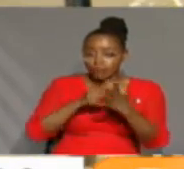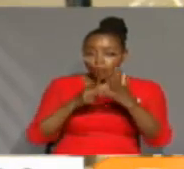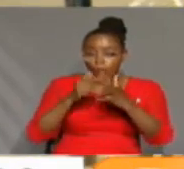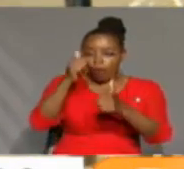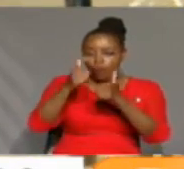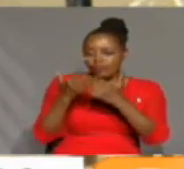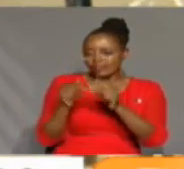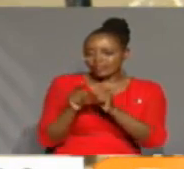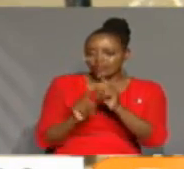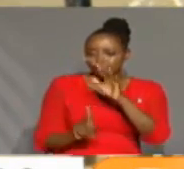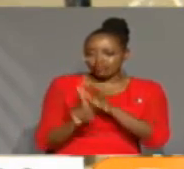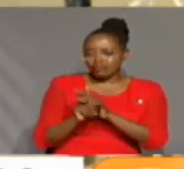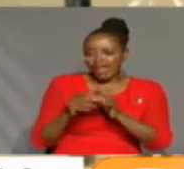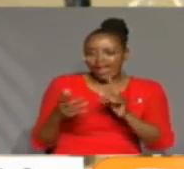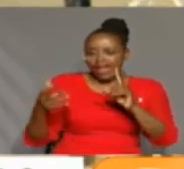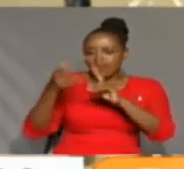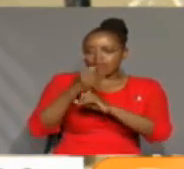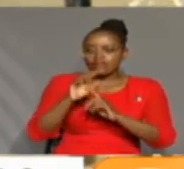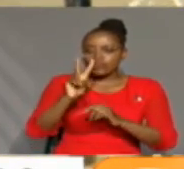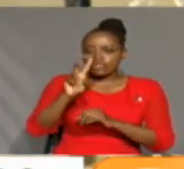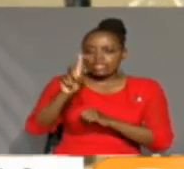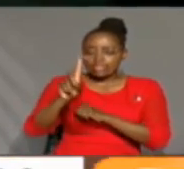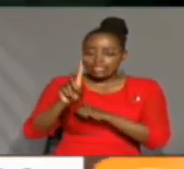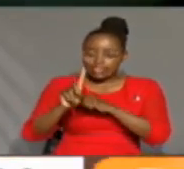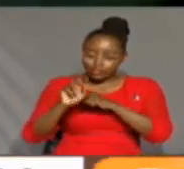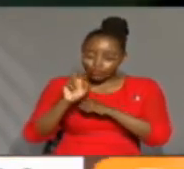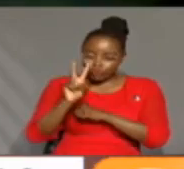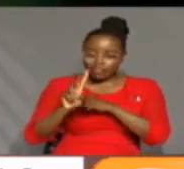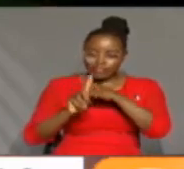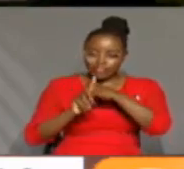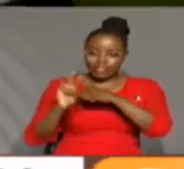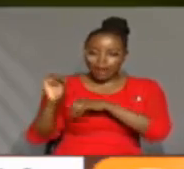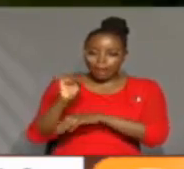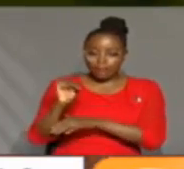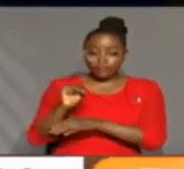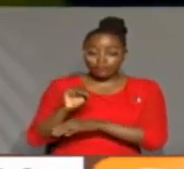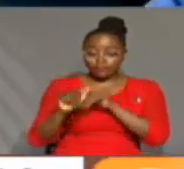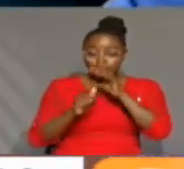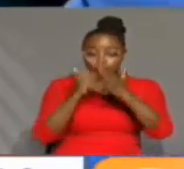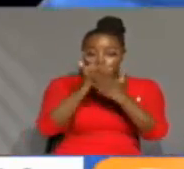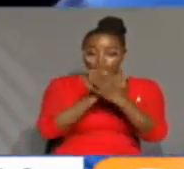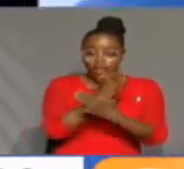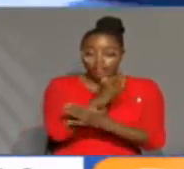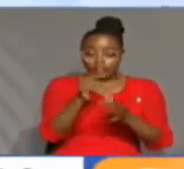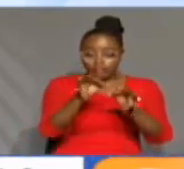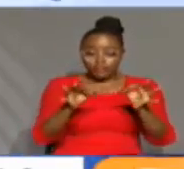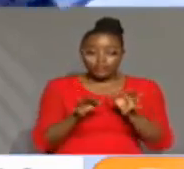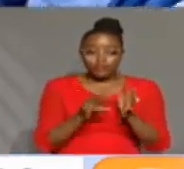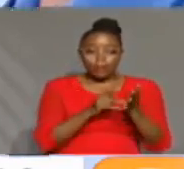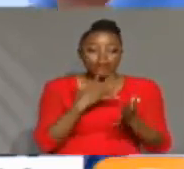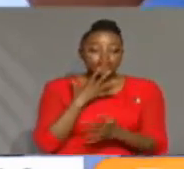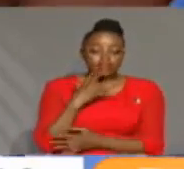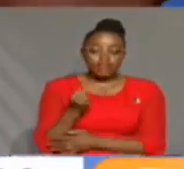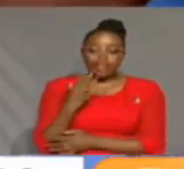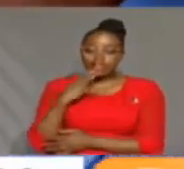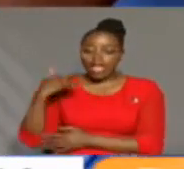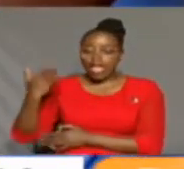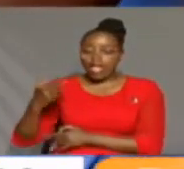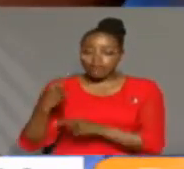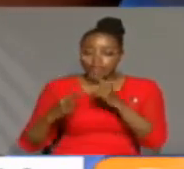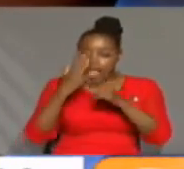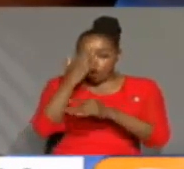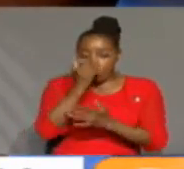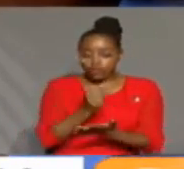they managed to raise only 26 million shillings. Under the program, each household pays 500 shillings annually